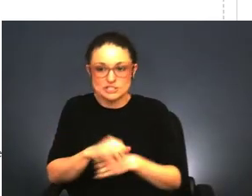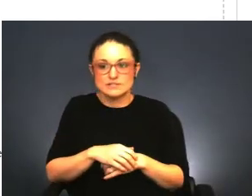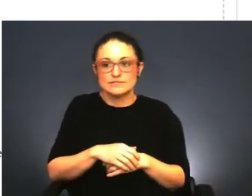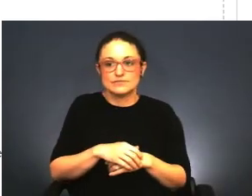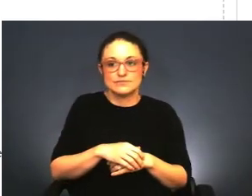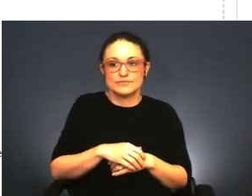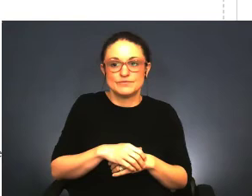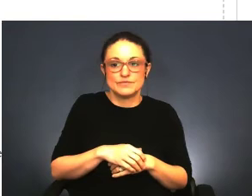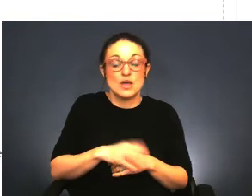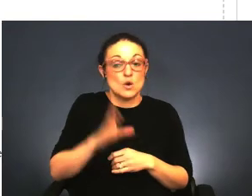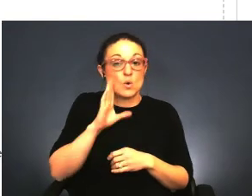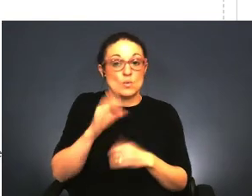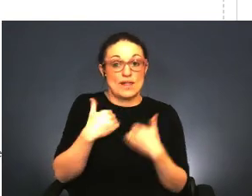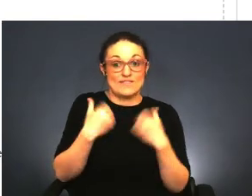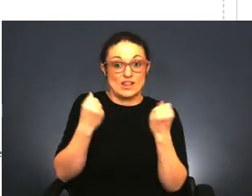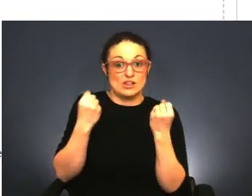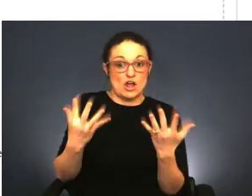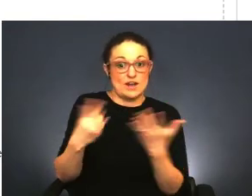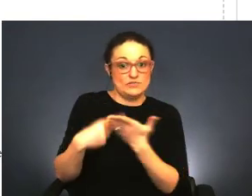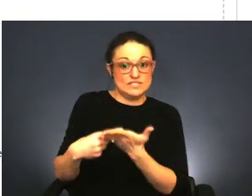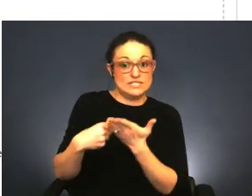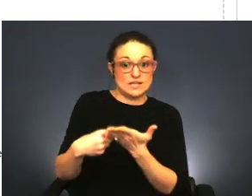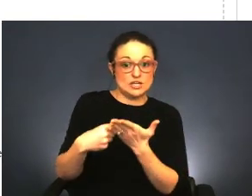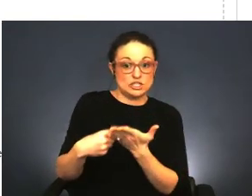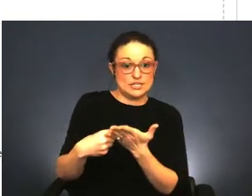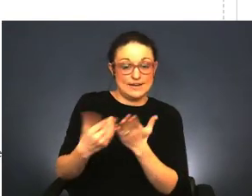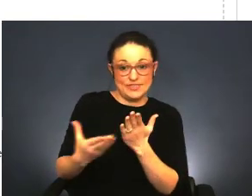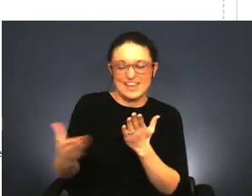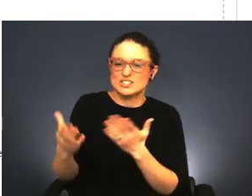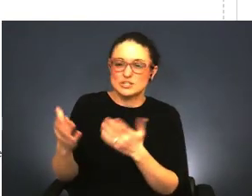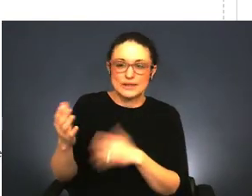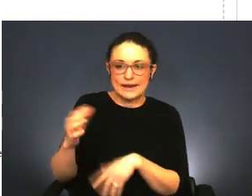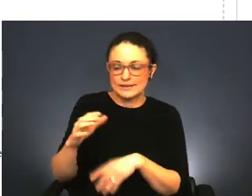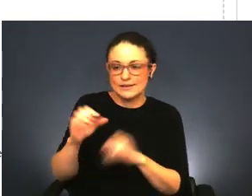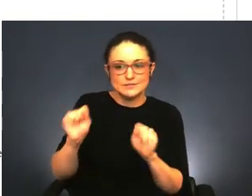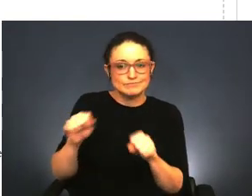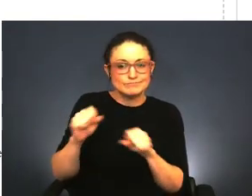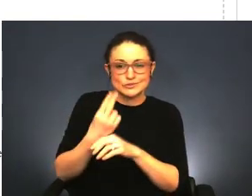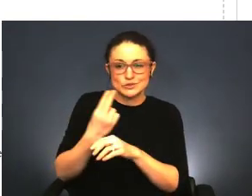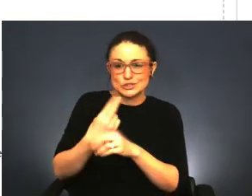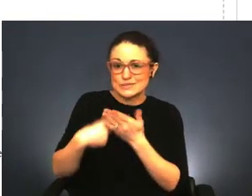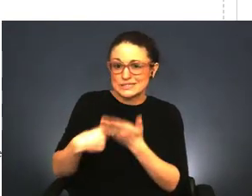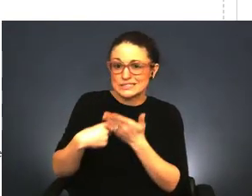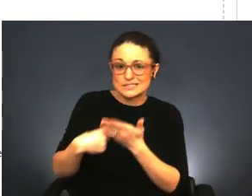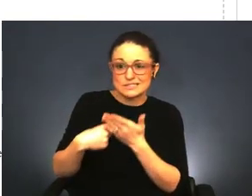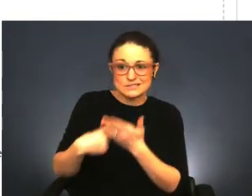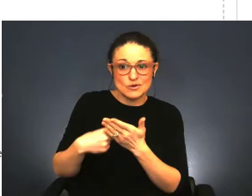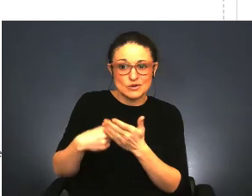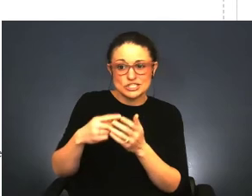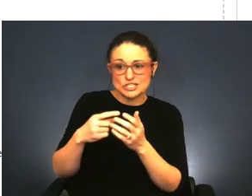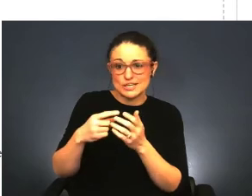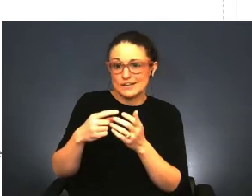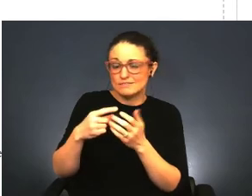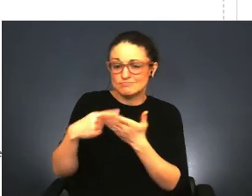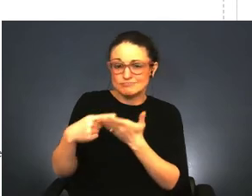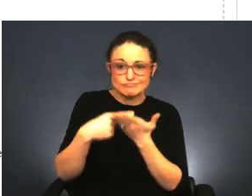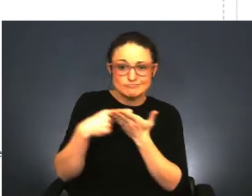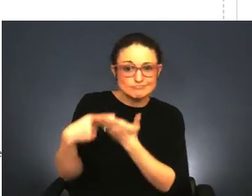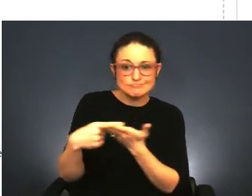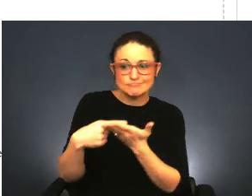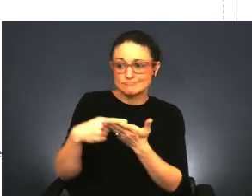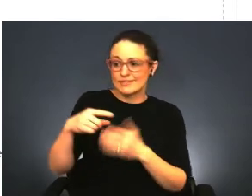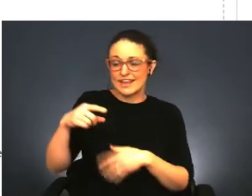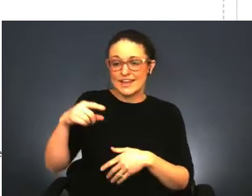lot of discussion type things. You want to use a discussion forum for things like course FAQs or